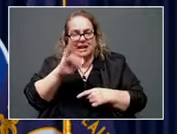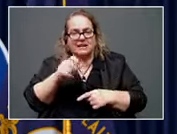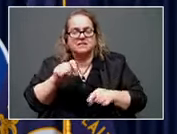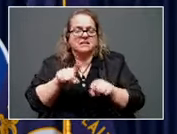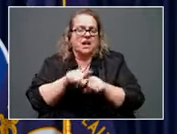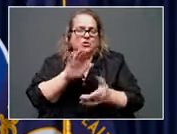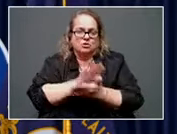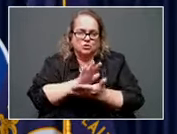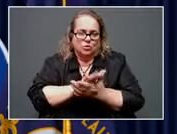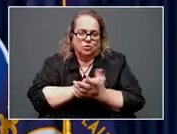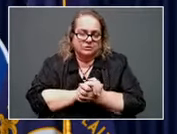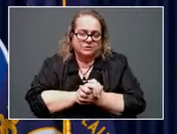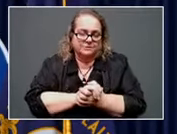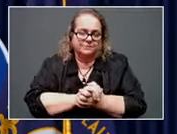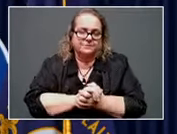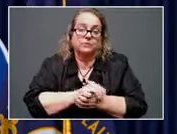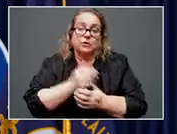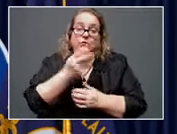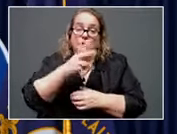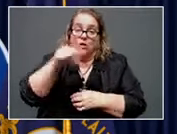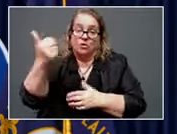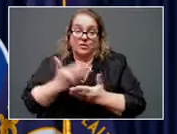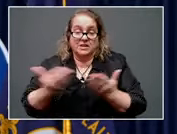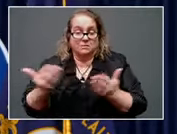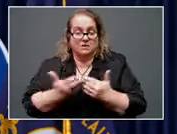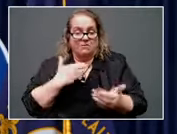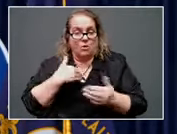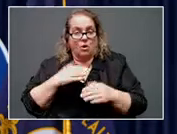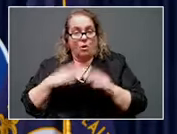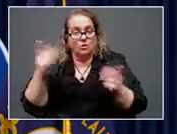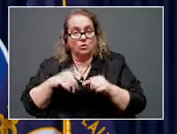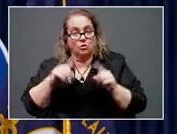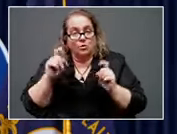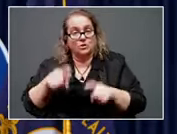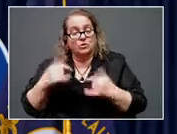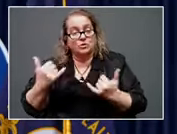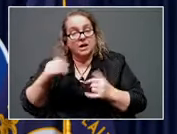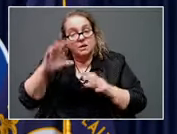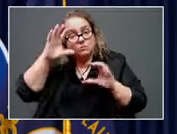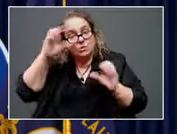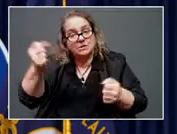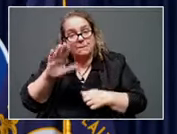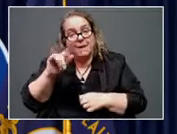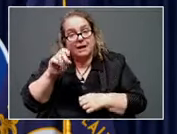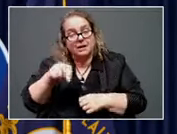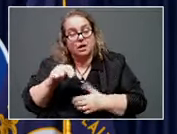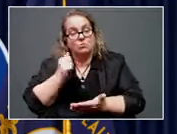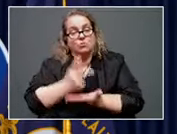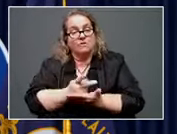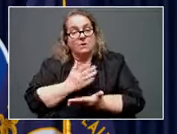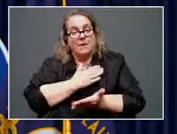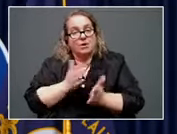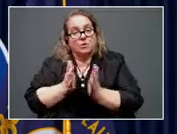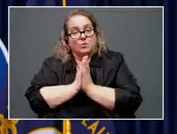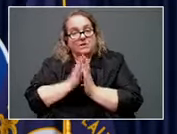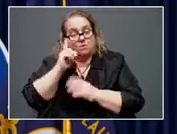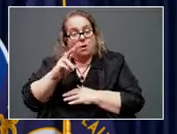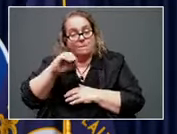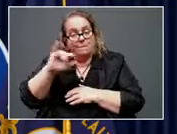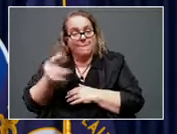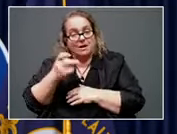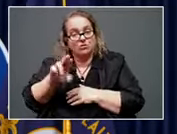couple other things before we open it up for questions. Today, President Biden approved my request for a major disaster declaration